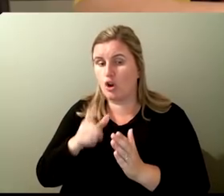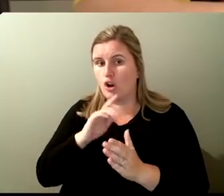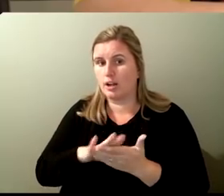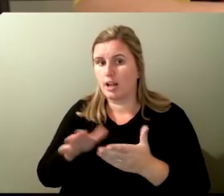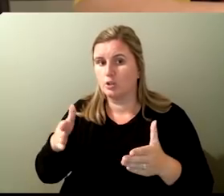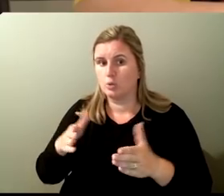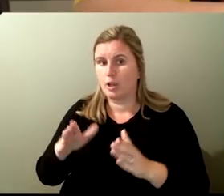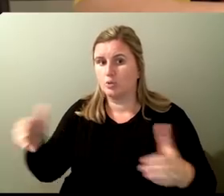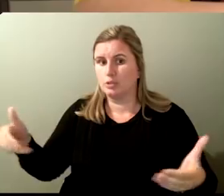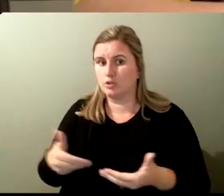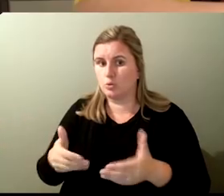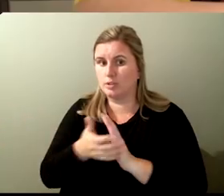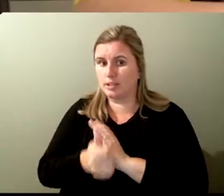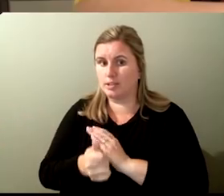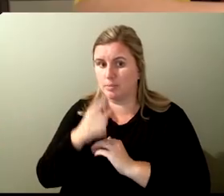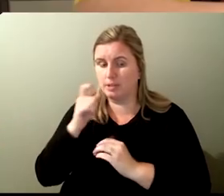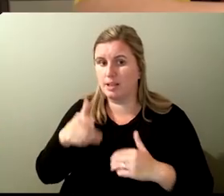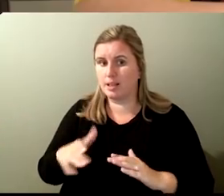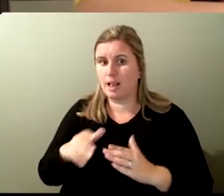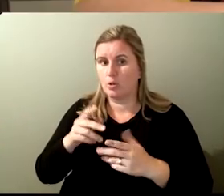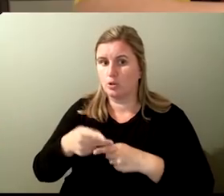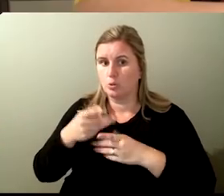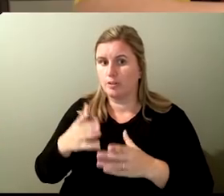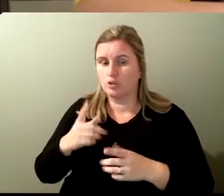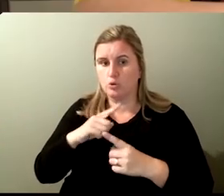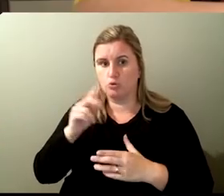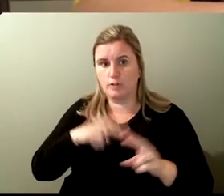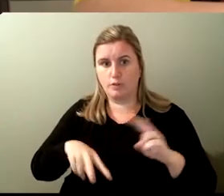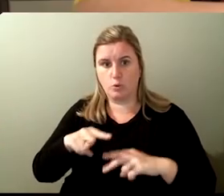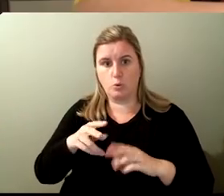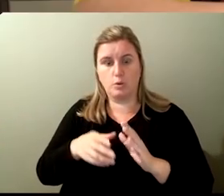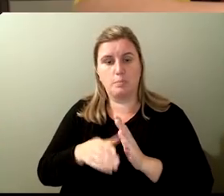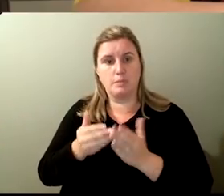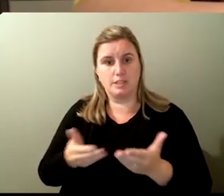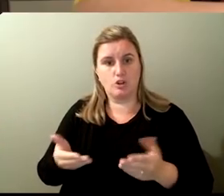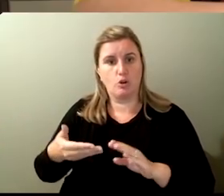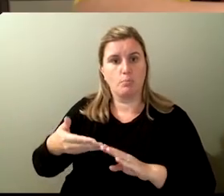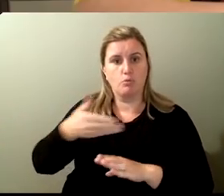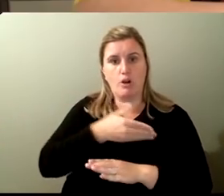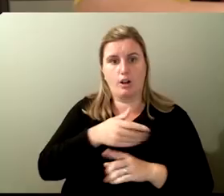to introduce skills because they allow the supervisee to review the material prior to the training.